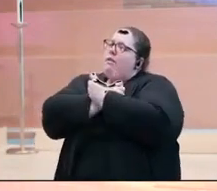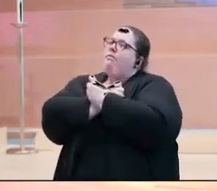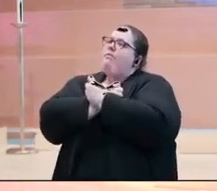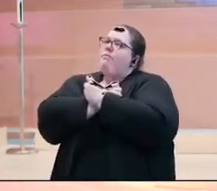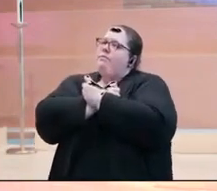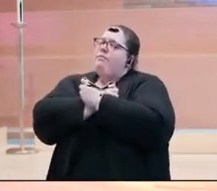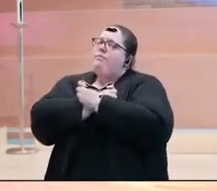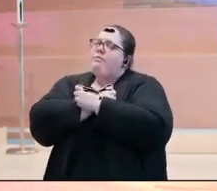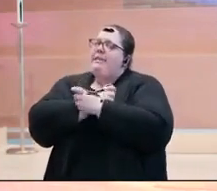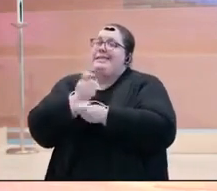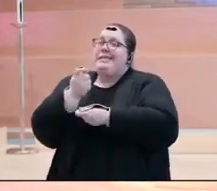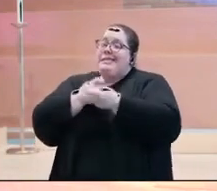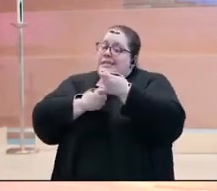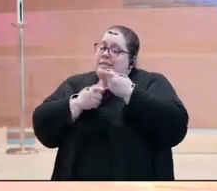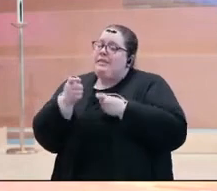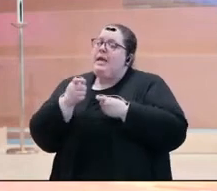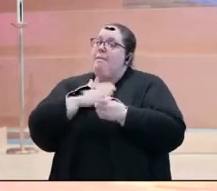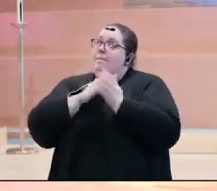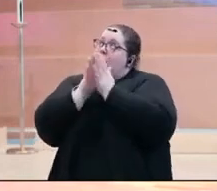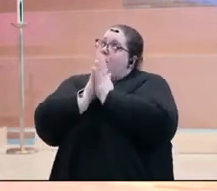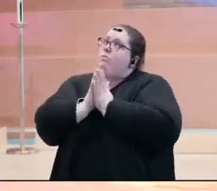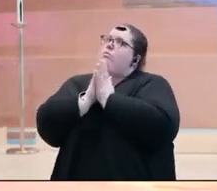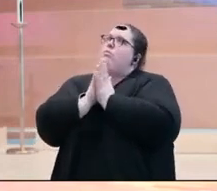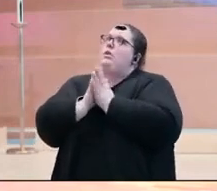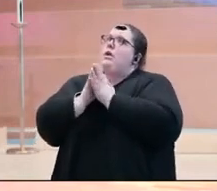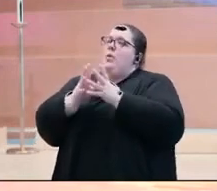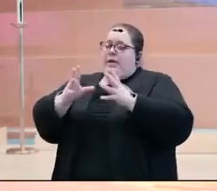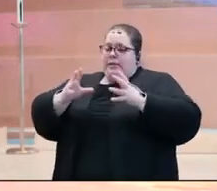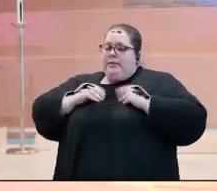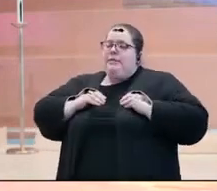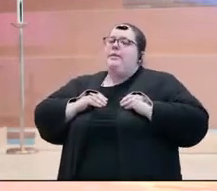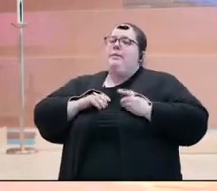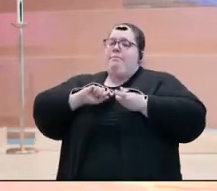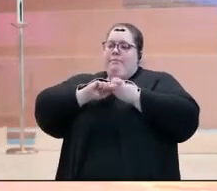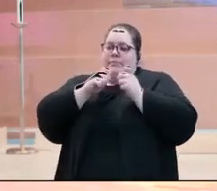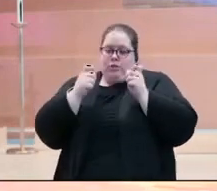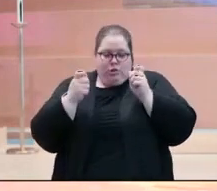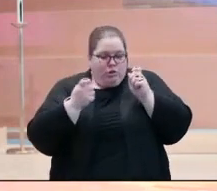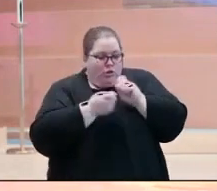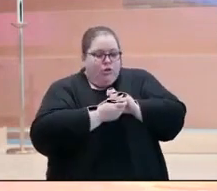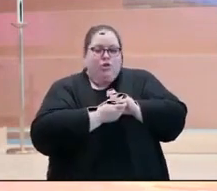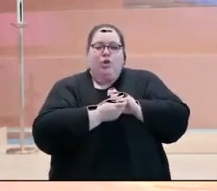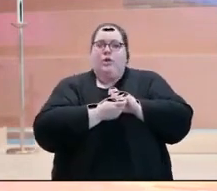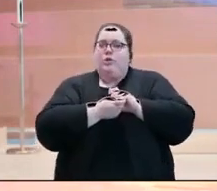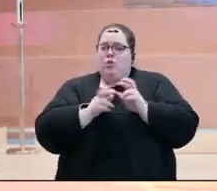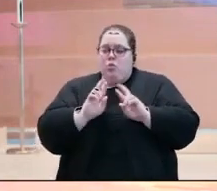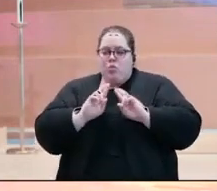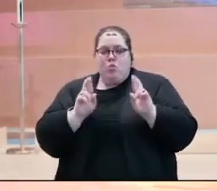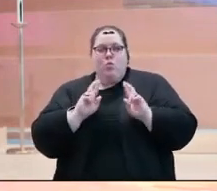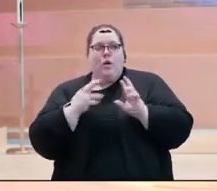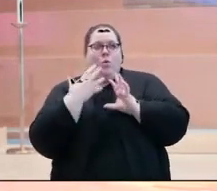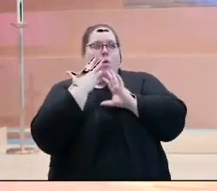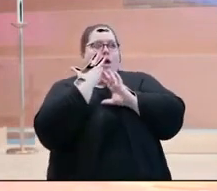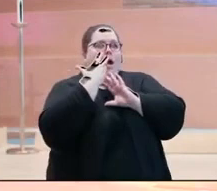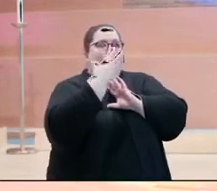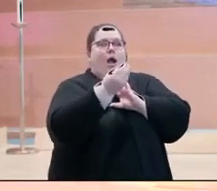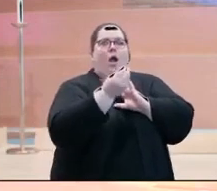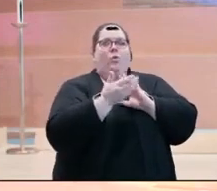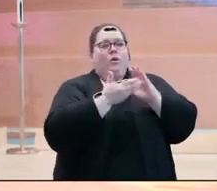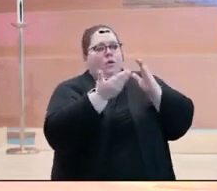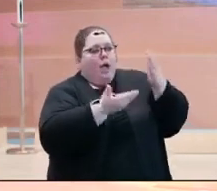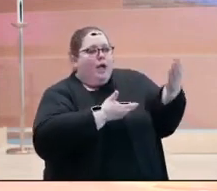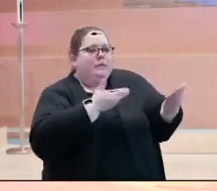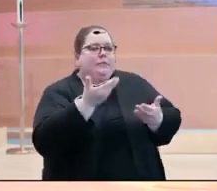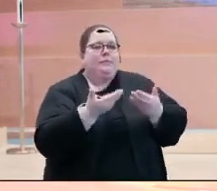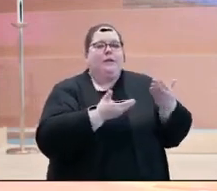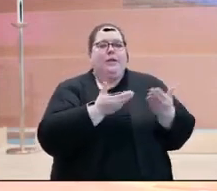instead would be changed, we instead would be equipped and ready to go and leave this place and show hospitality, to